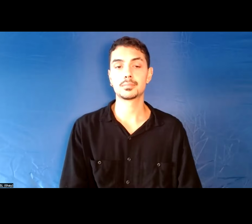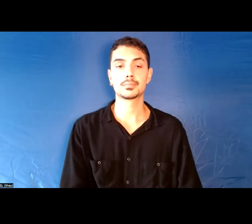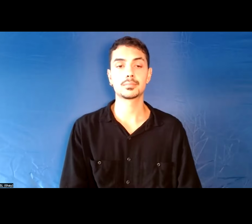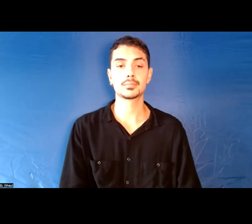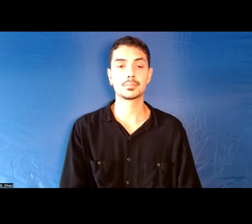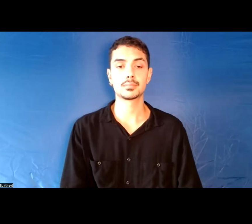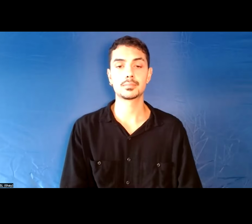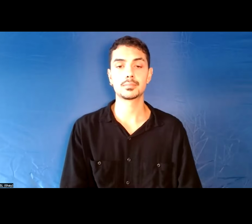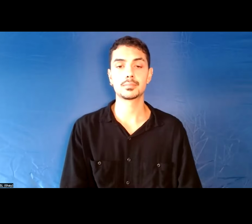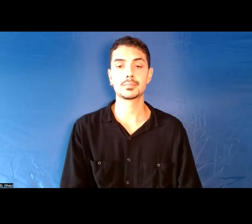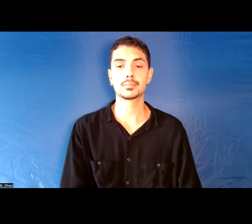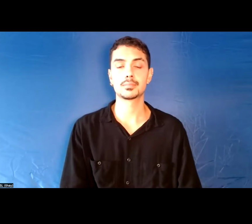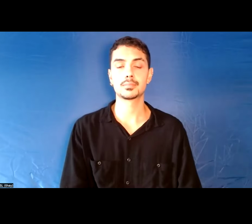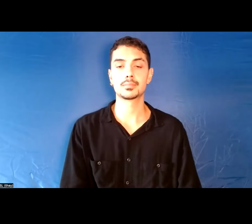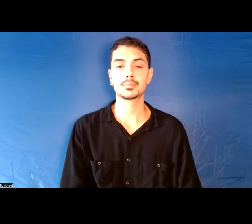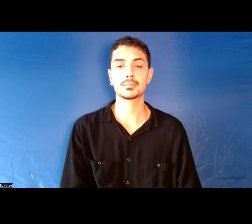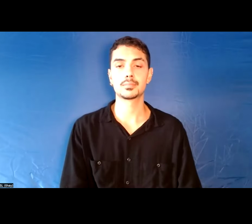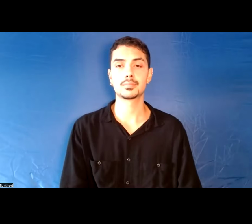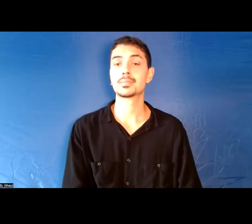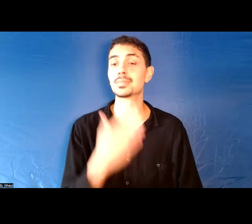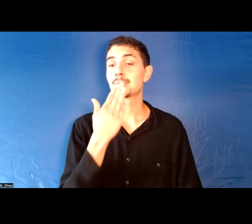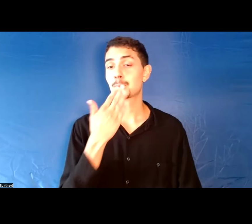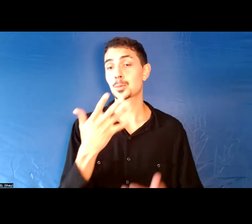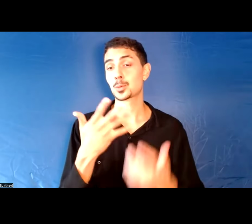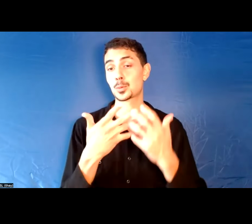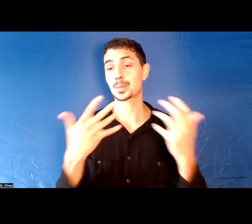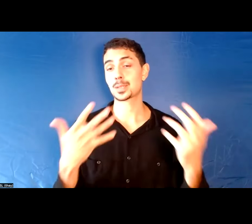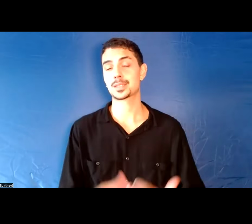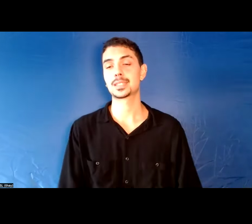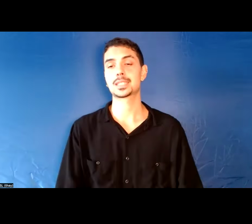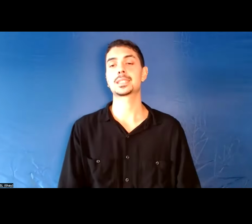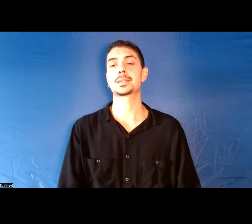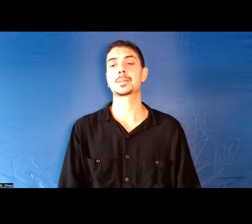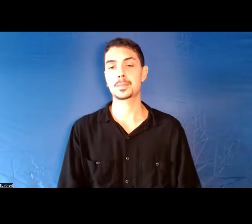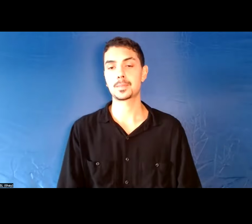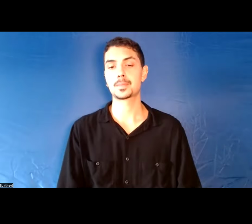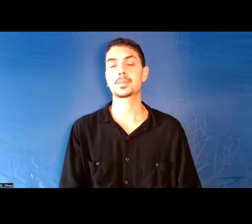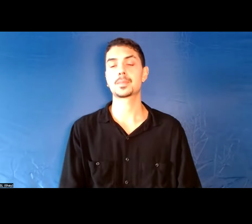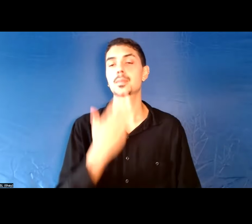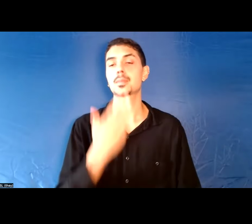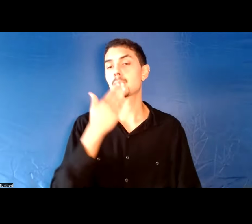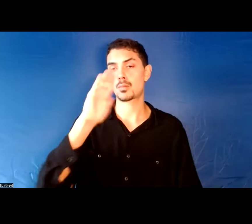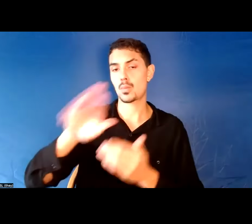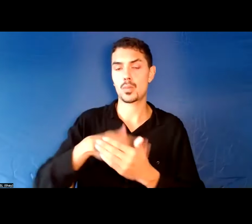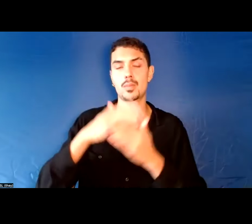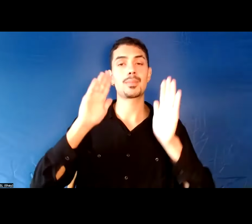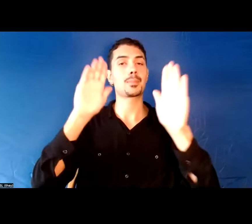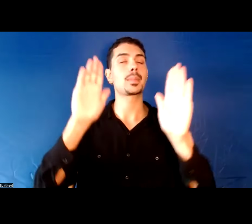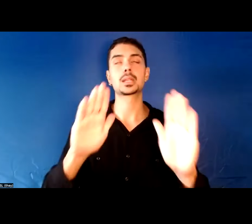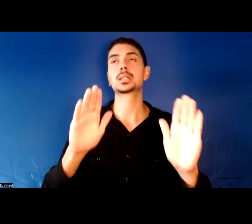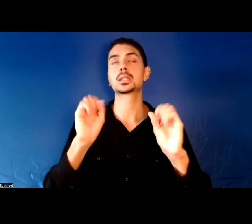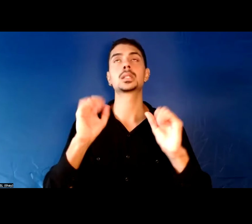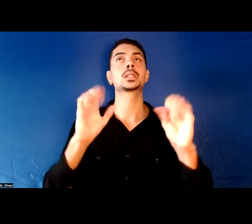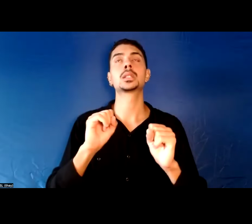Well, thank you so much. Thank you. Thank you for all the amazing stuff happening in the chat and for those